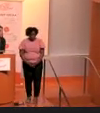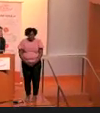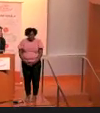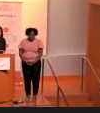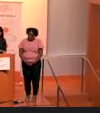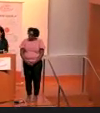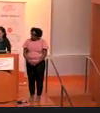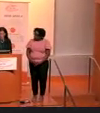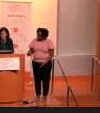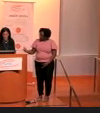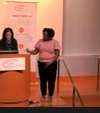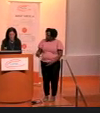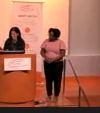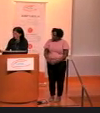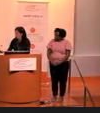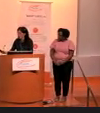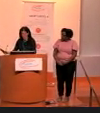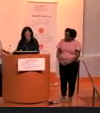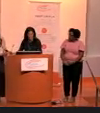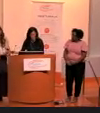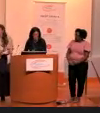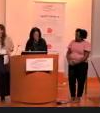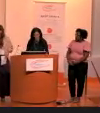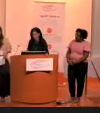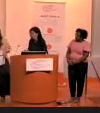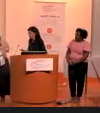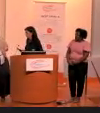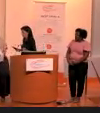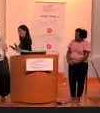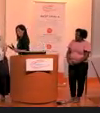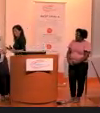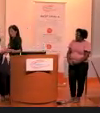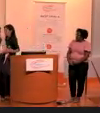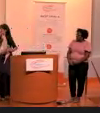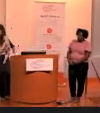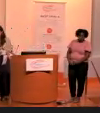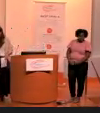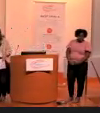Pardon me? Yeah, they need mics. Here you go. Here you go.